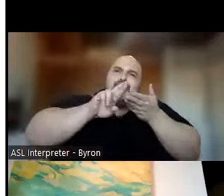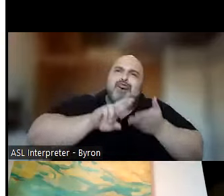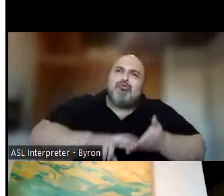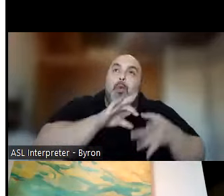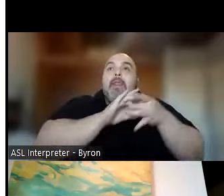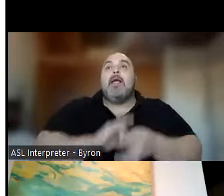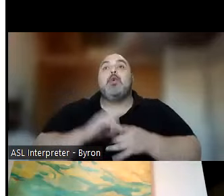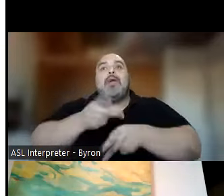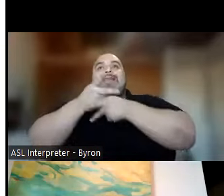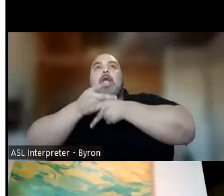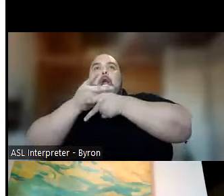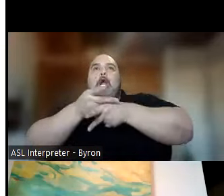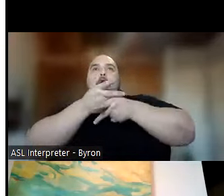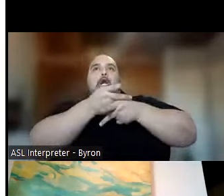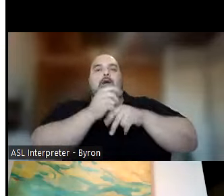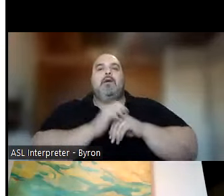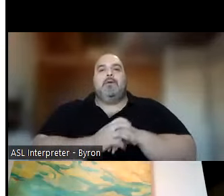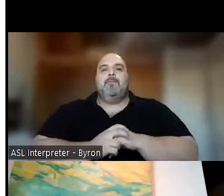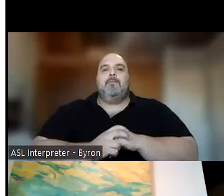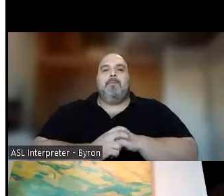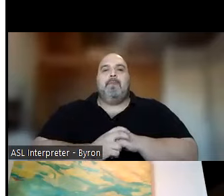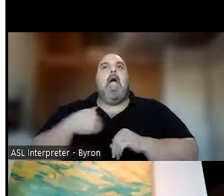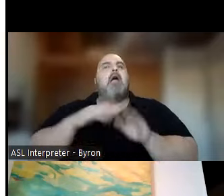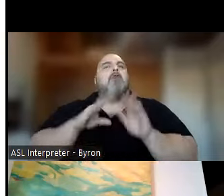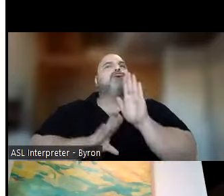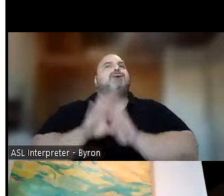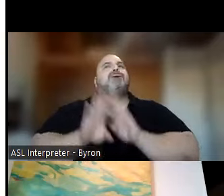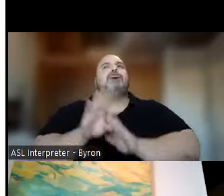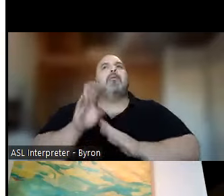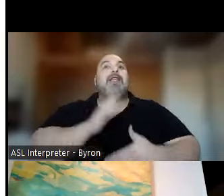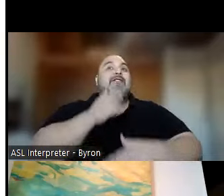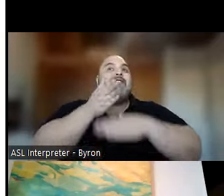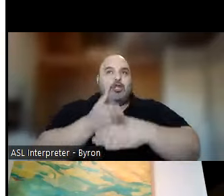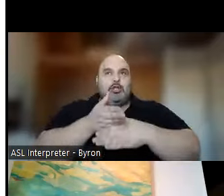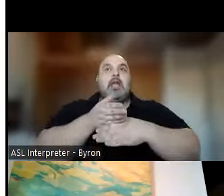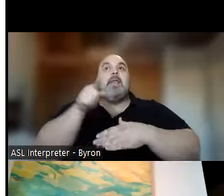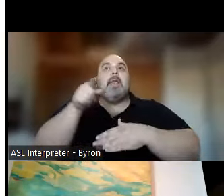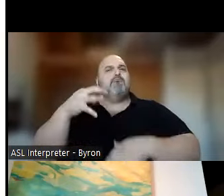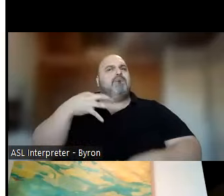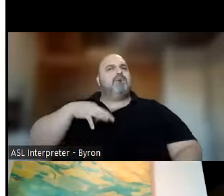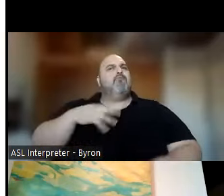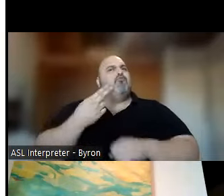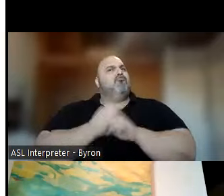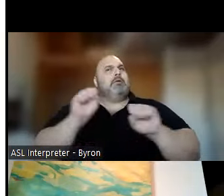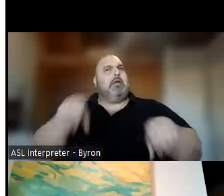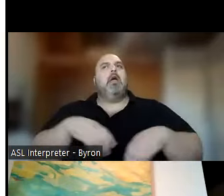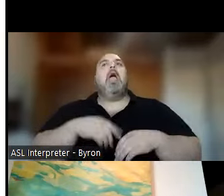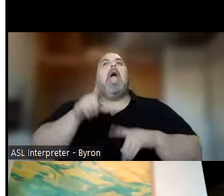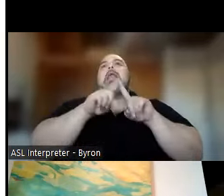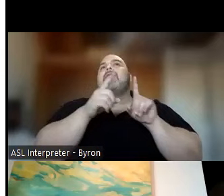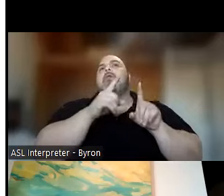caregiving, and have developed some interventions that have been useful and used in